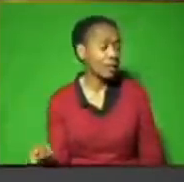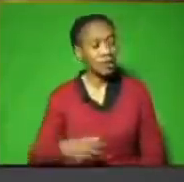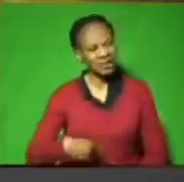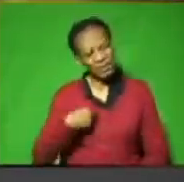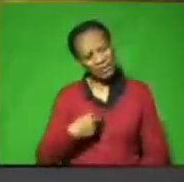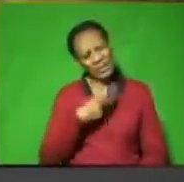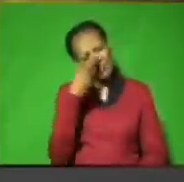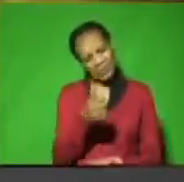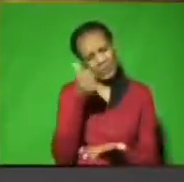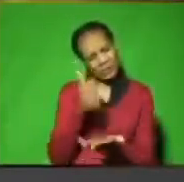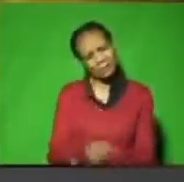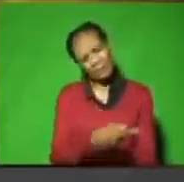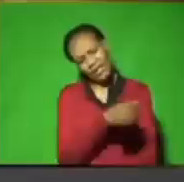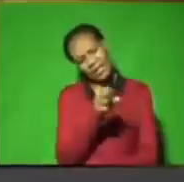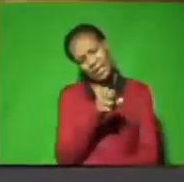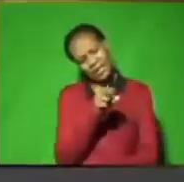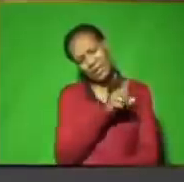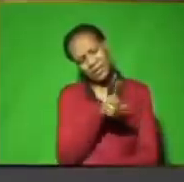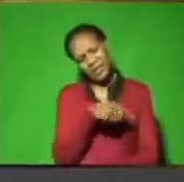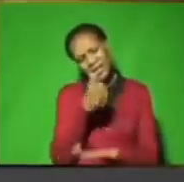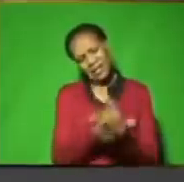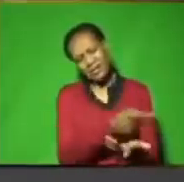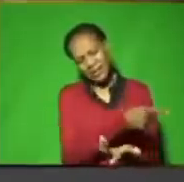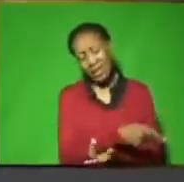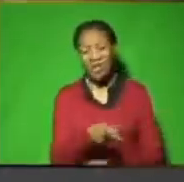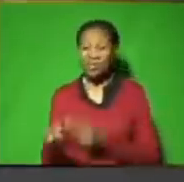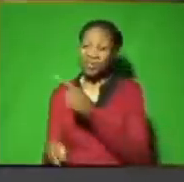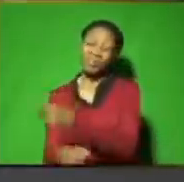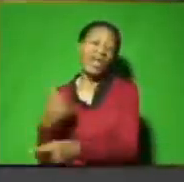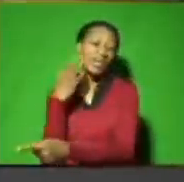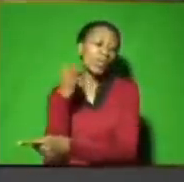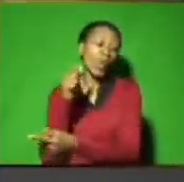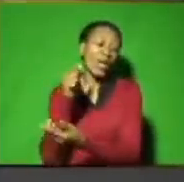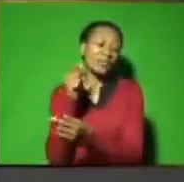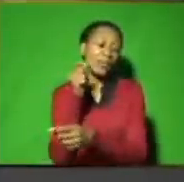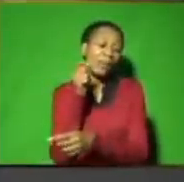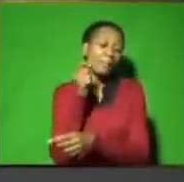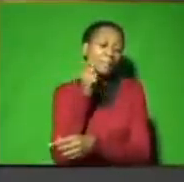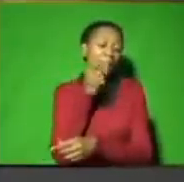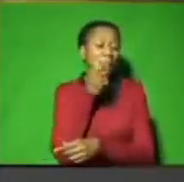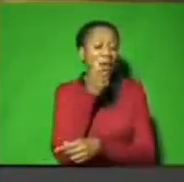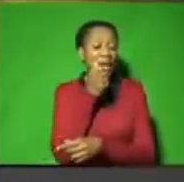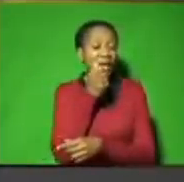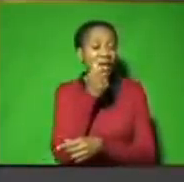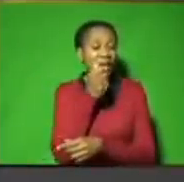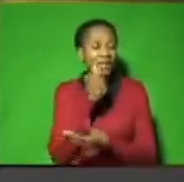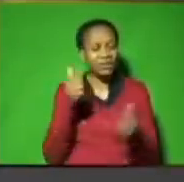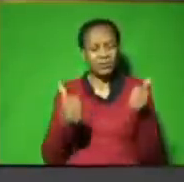Sihle sitting down on a chair and that white man of a minister sitting next to him, but